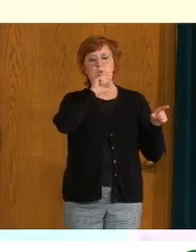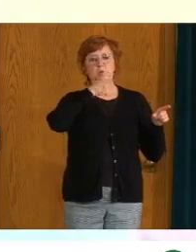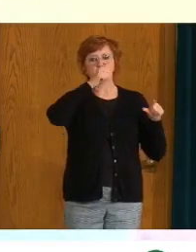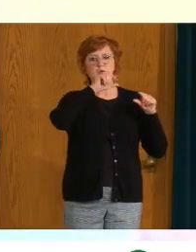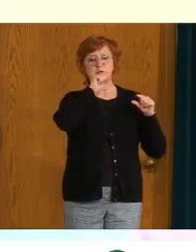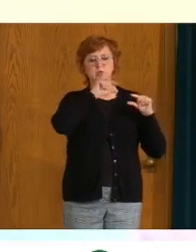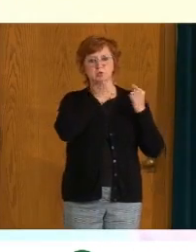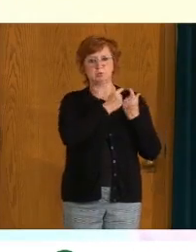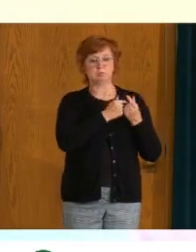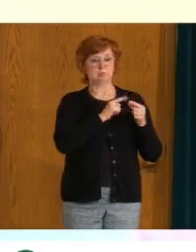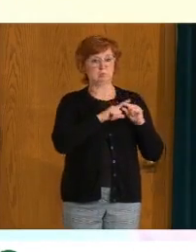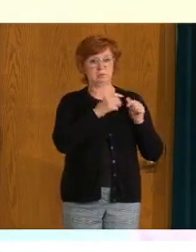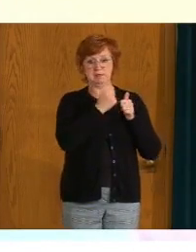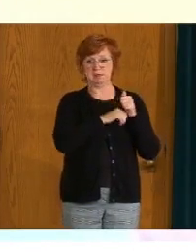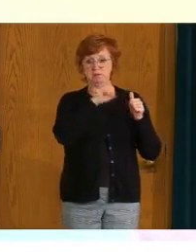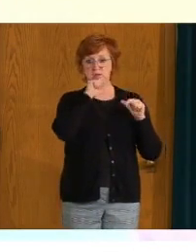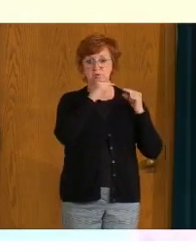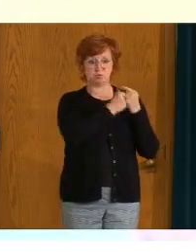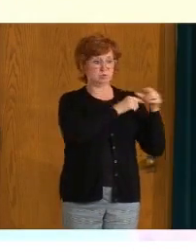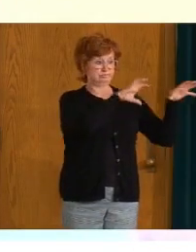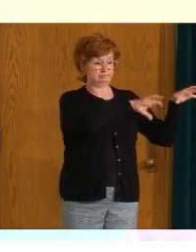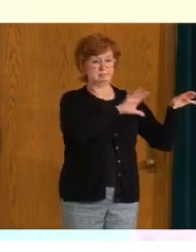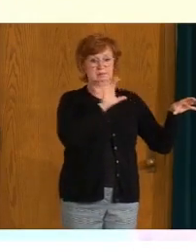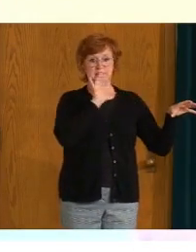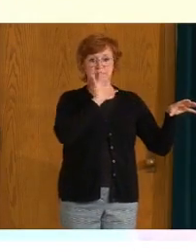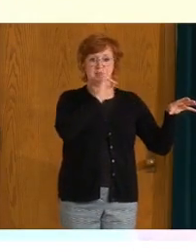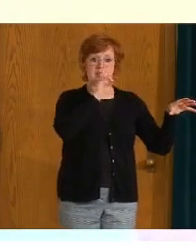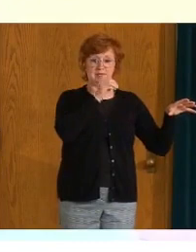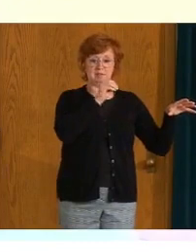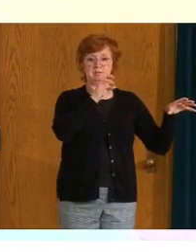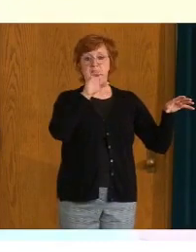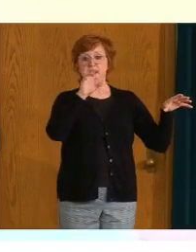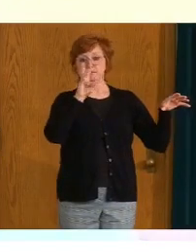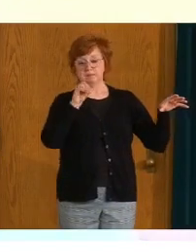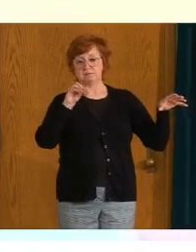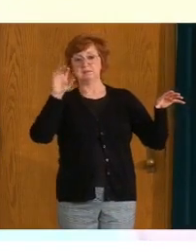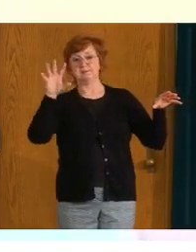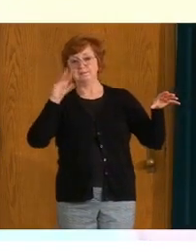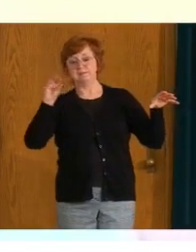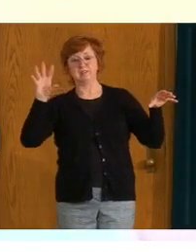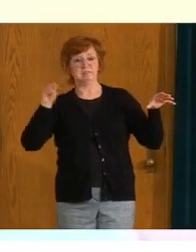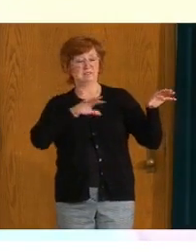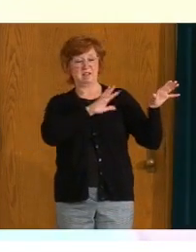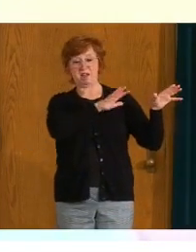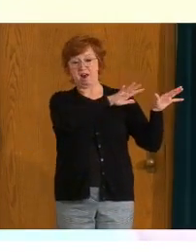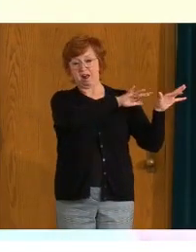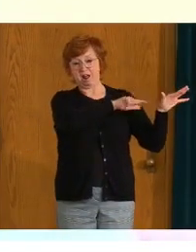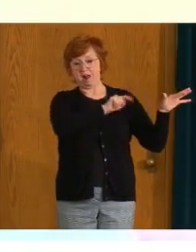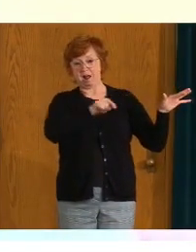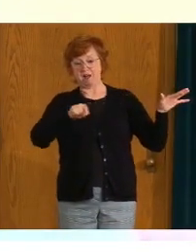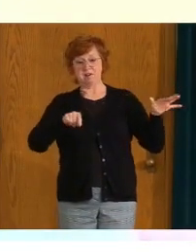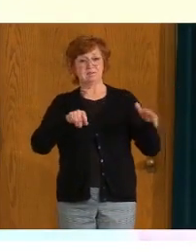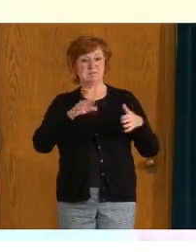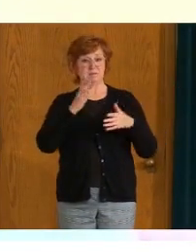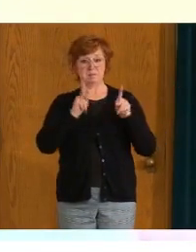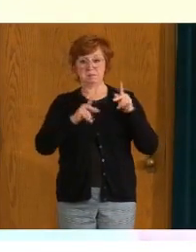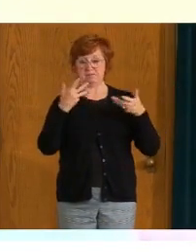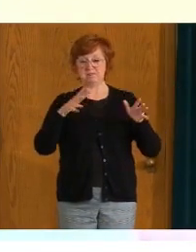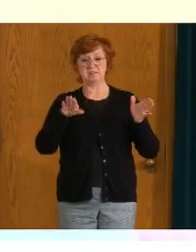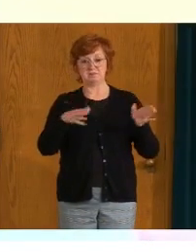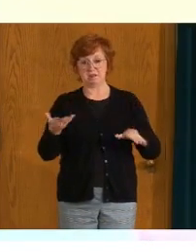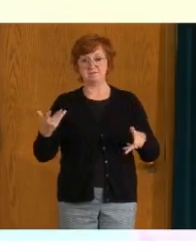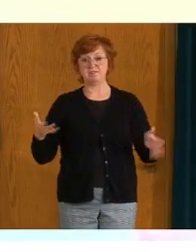really important to bring our vaccination rates up in everyone 12 and older. And that also indirectly protects children 11